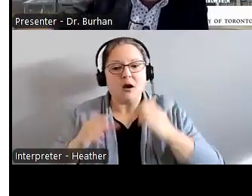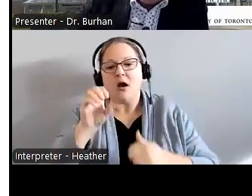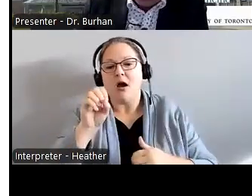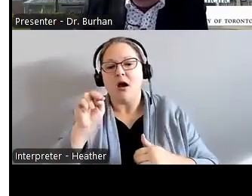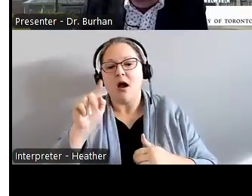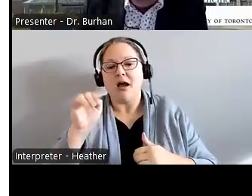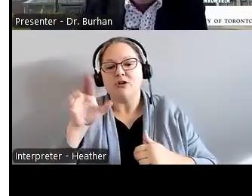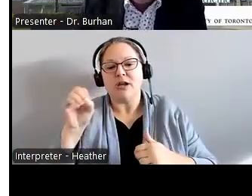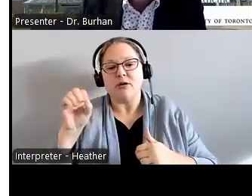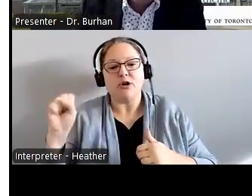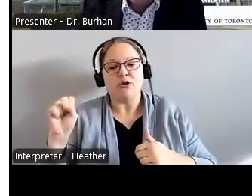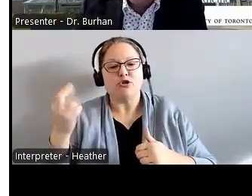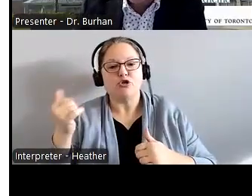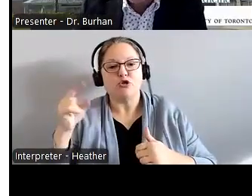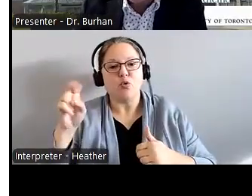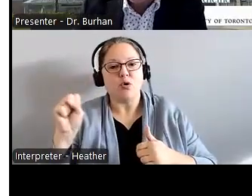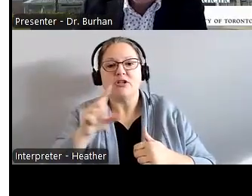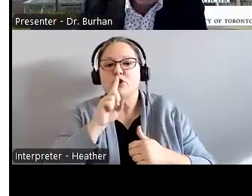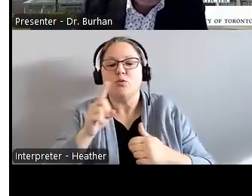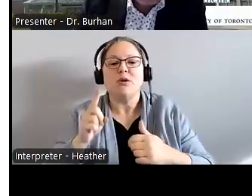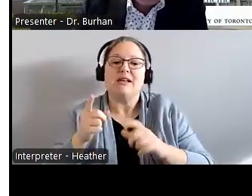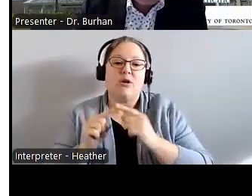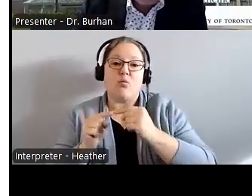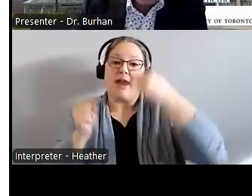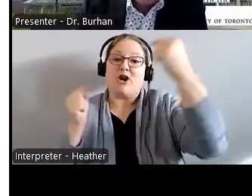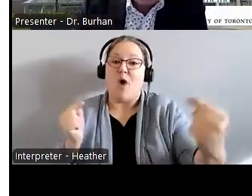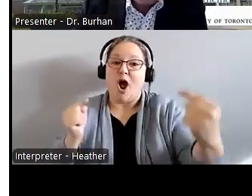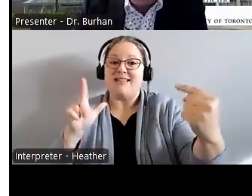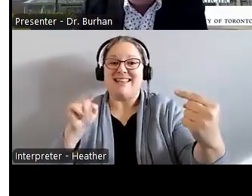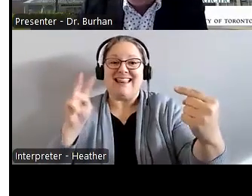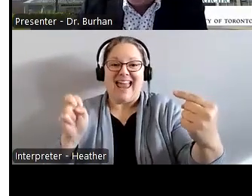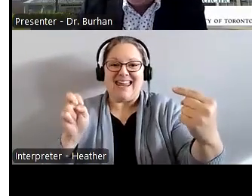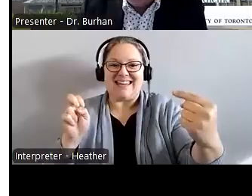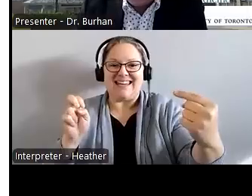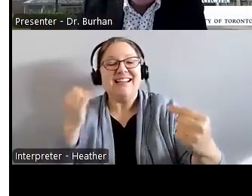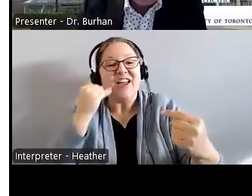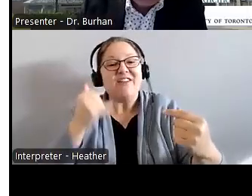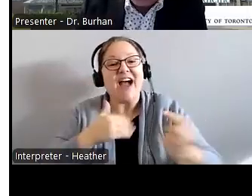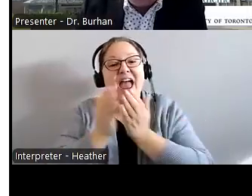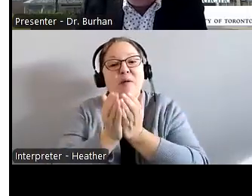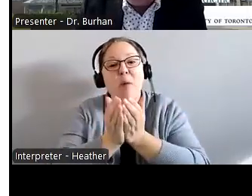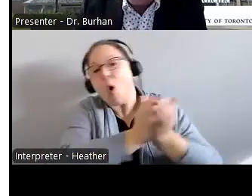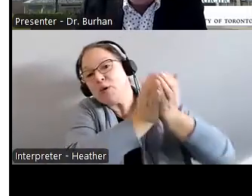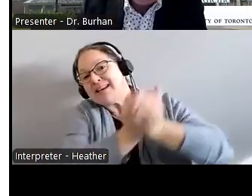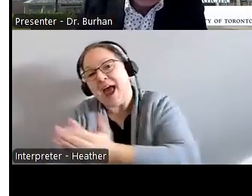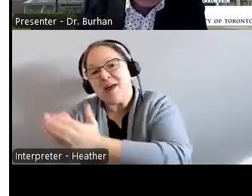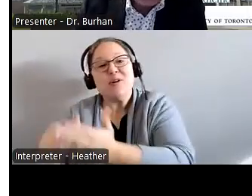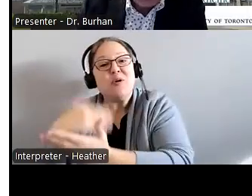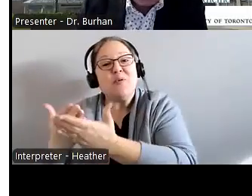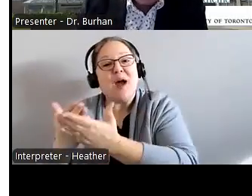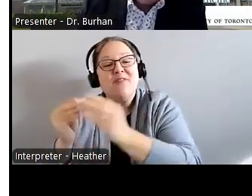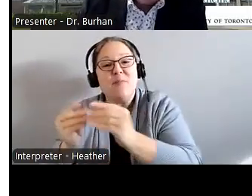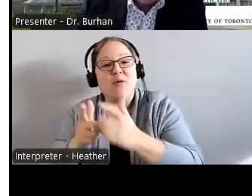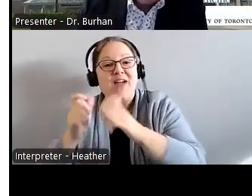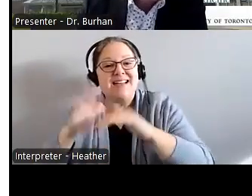the Ontario Lake from Rochester. If I had a boat, I probably would have made it faster than